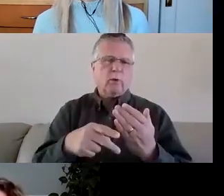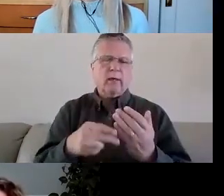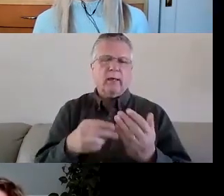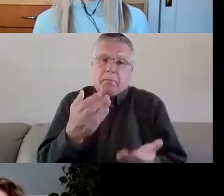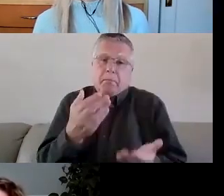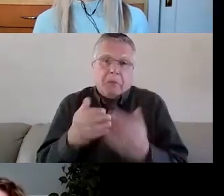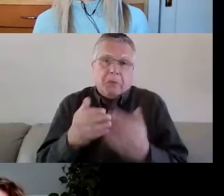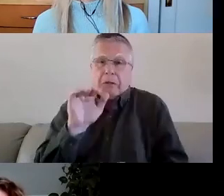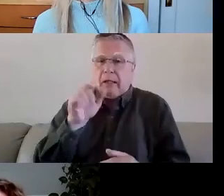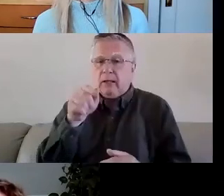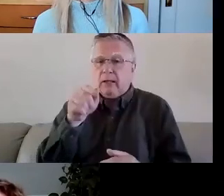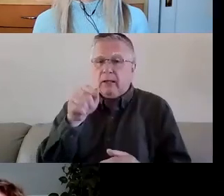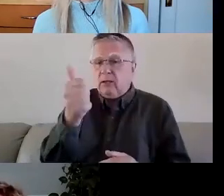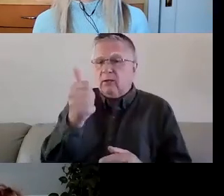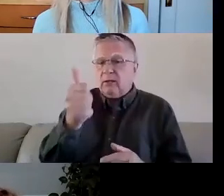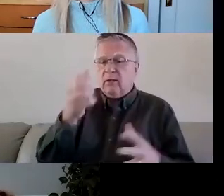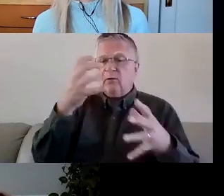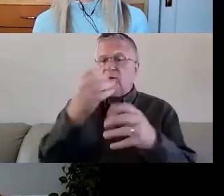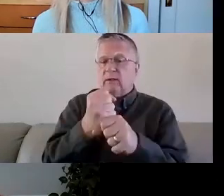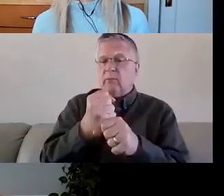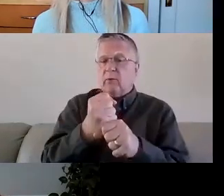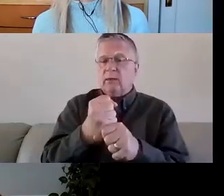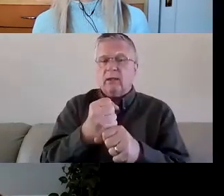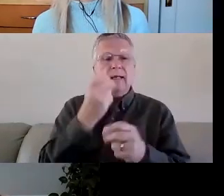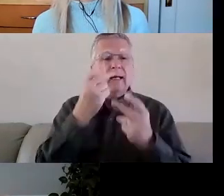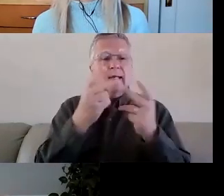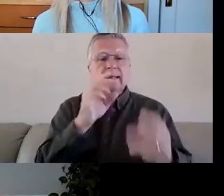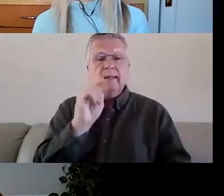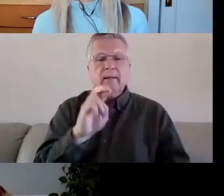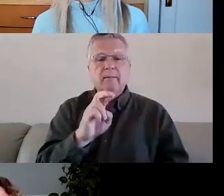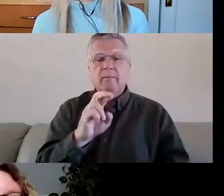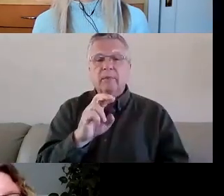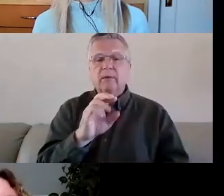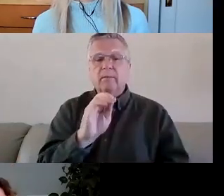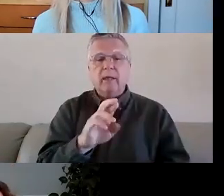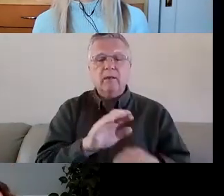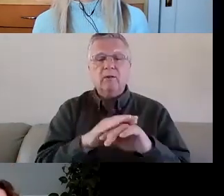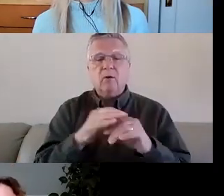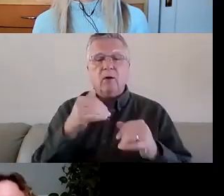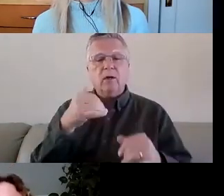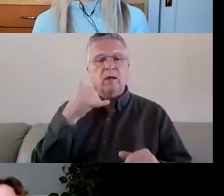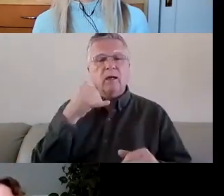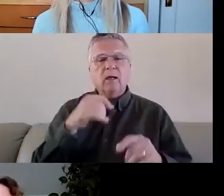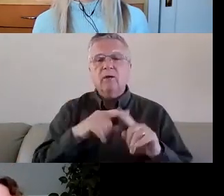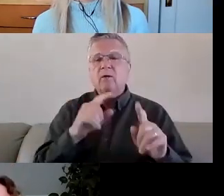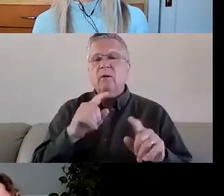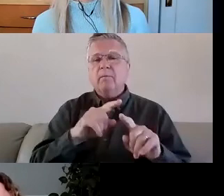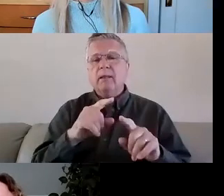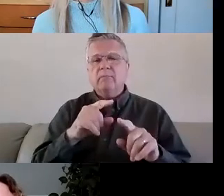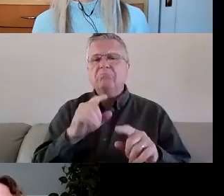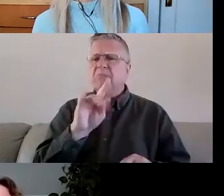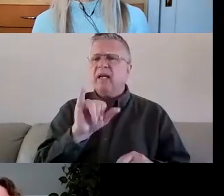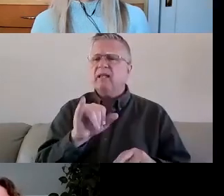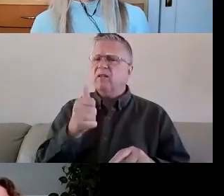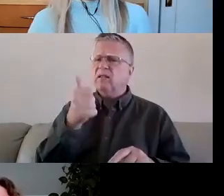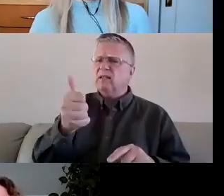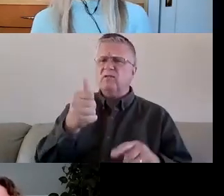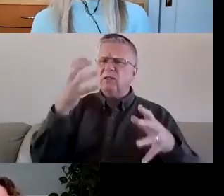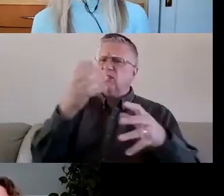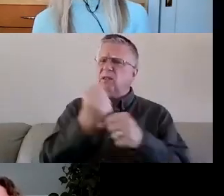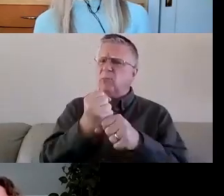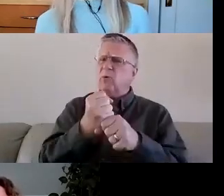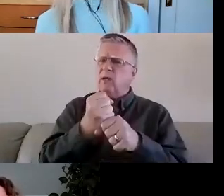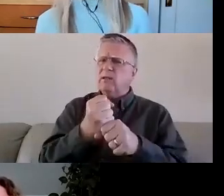it. That's how I understood it. And I see Mr. Marenstein's on the line as well. But Kathy, why don't you give us just a summary, because it may be